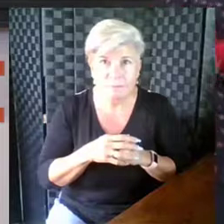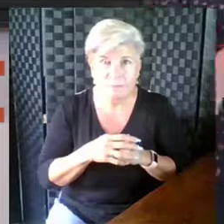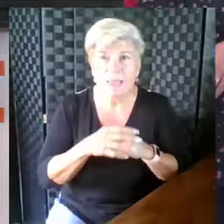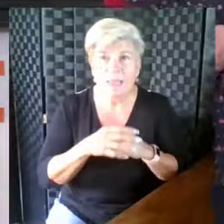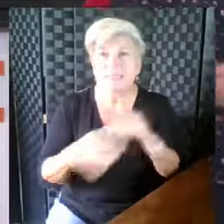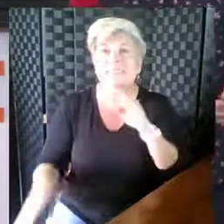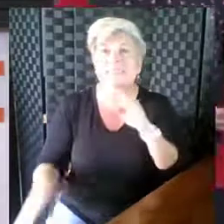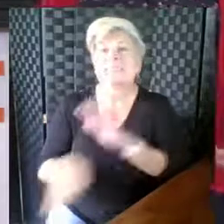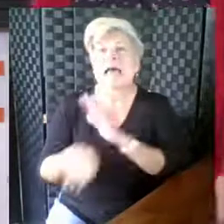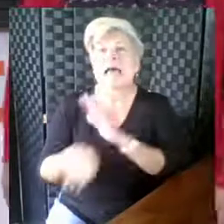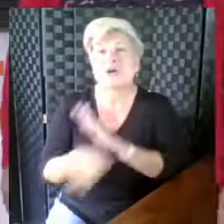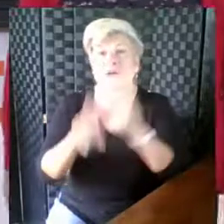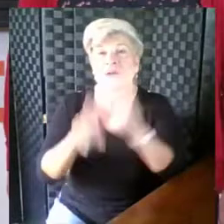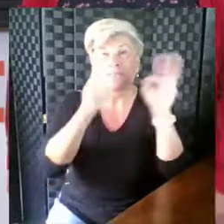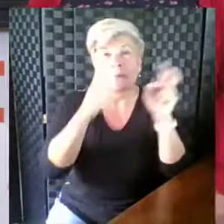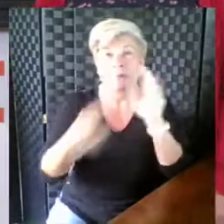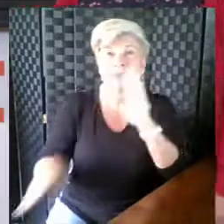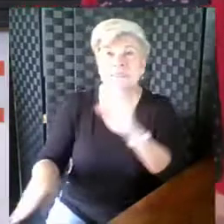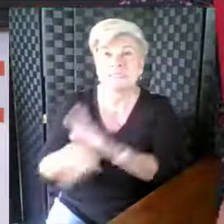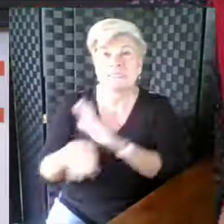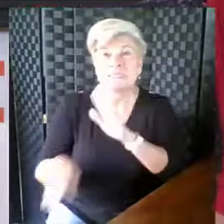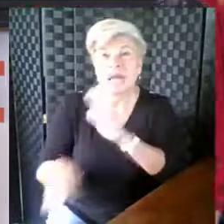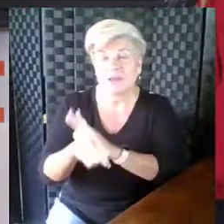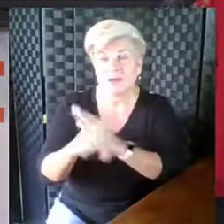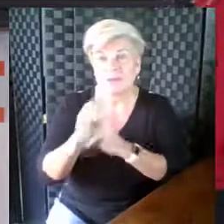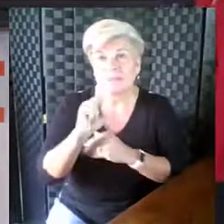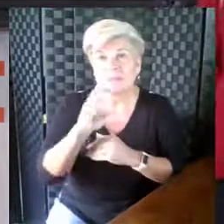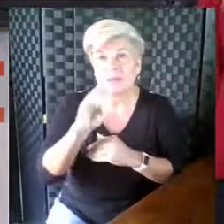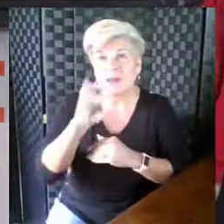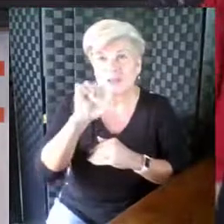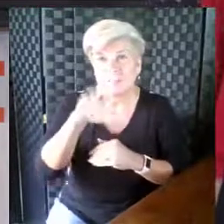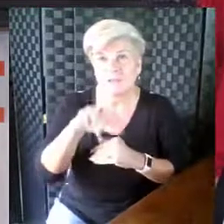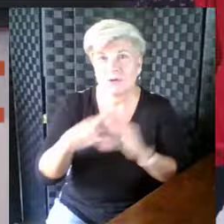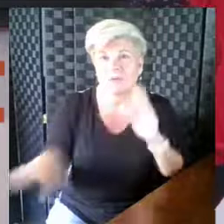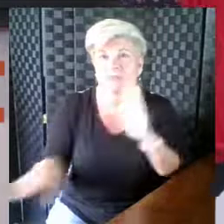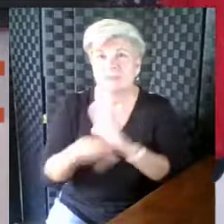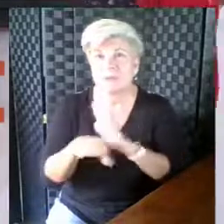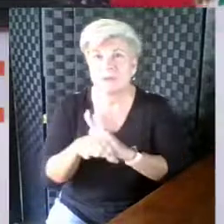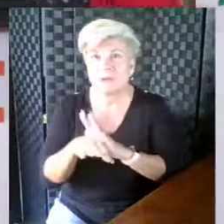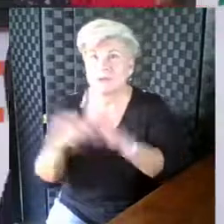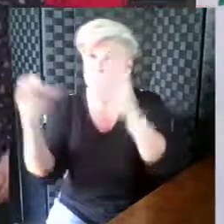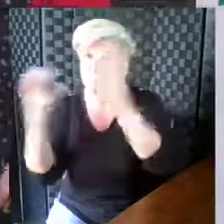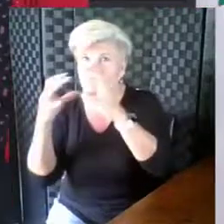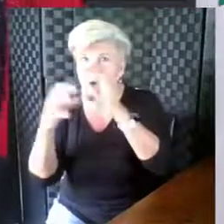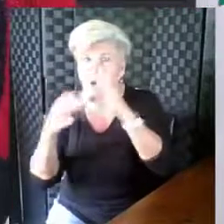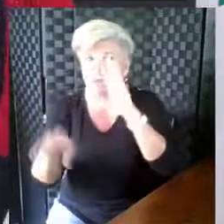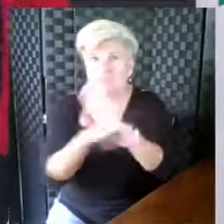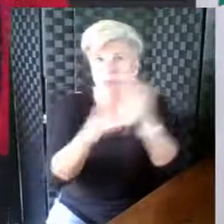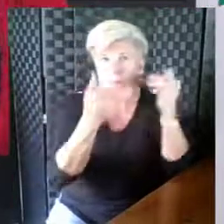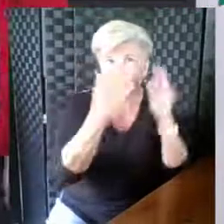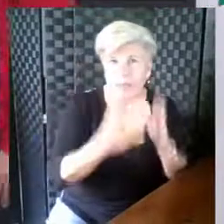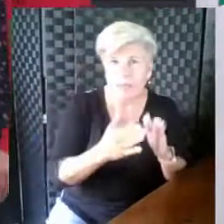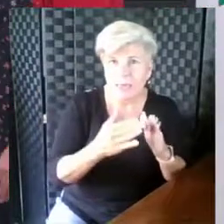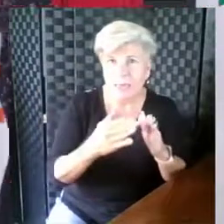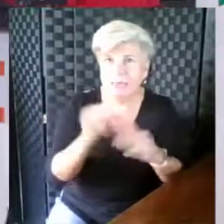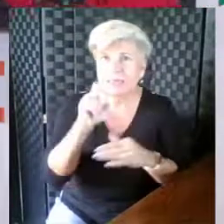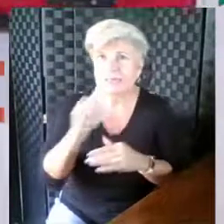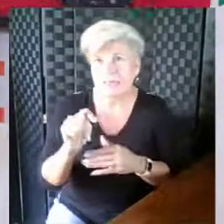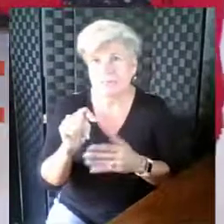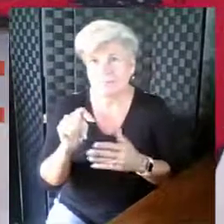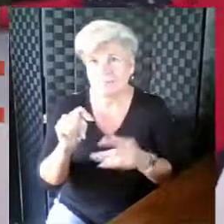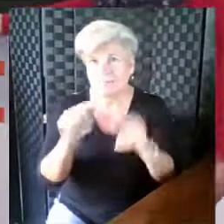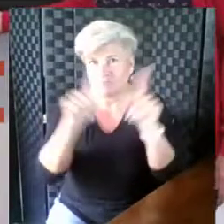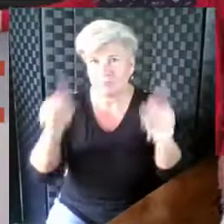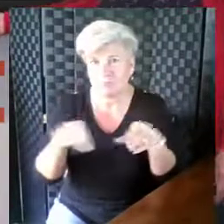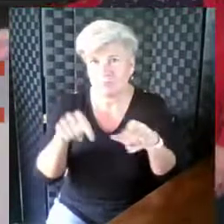My topic is soccer. That's right. Good job. So I have a soccer ball, a soccer player, and a